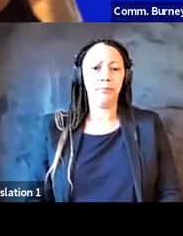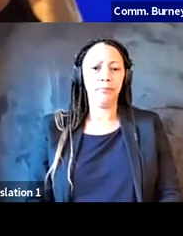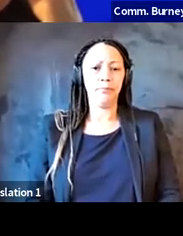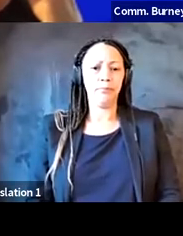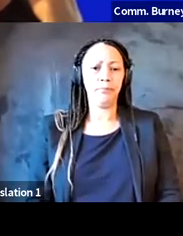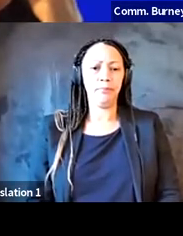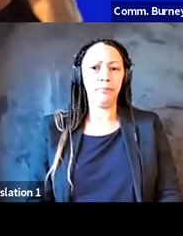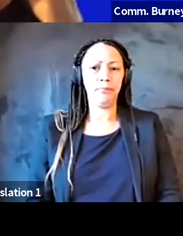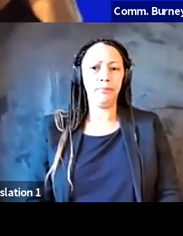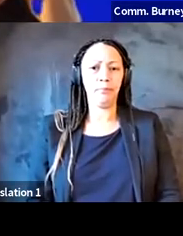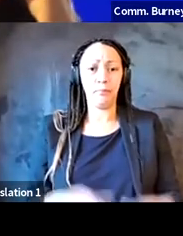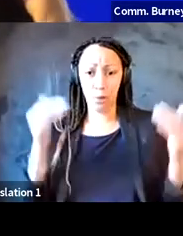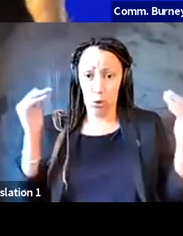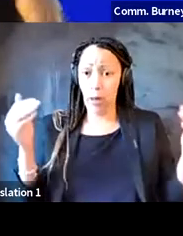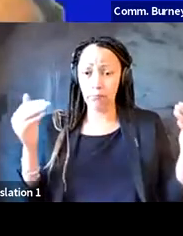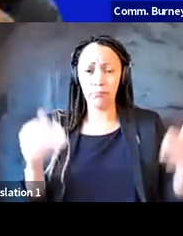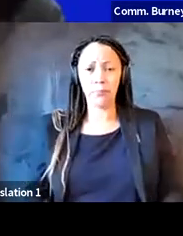Go ahead, Ms. Atwood. Okay.